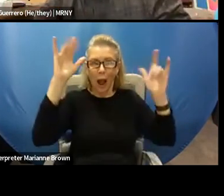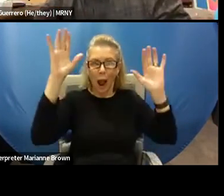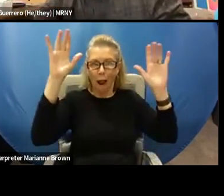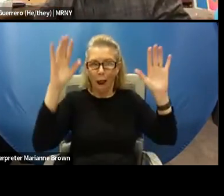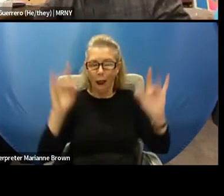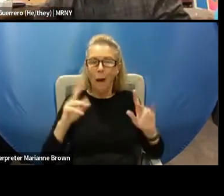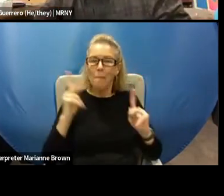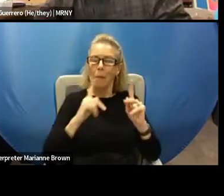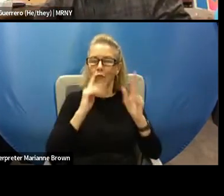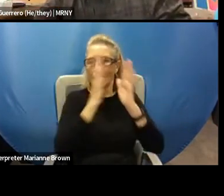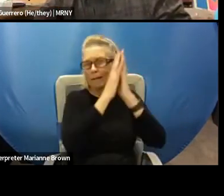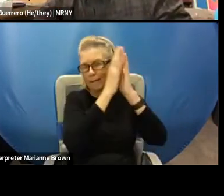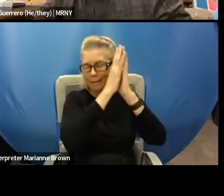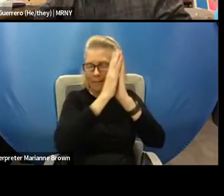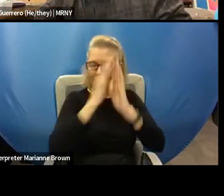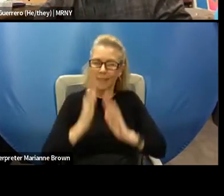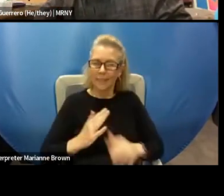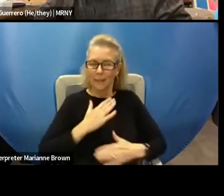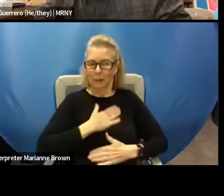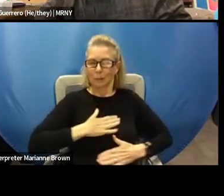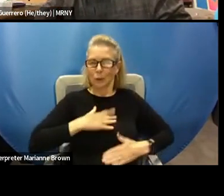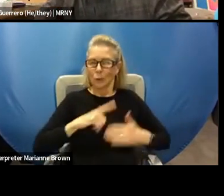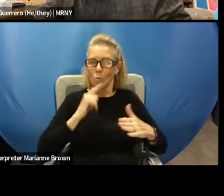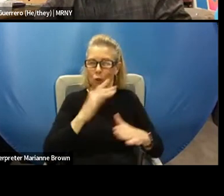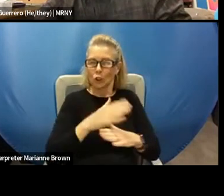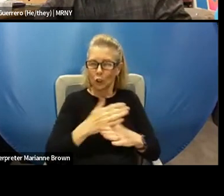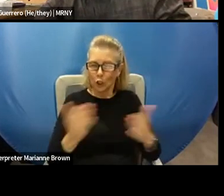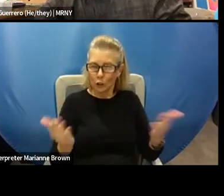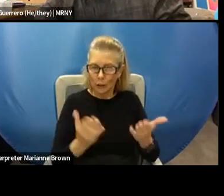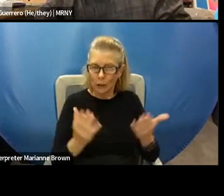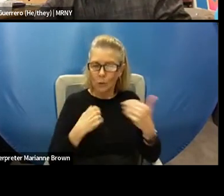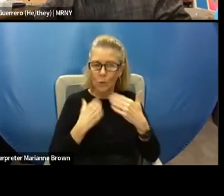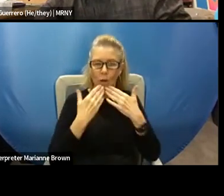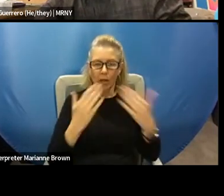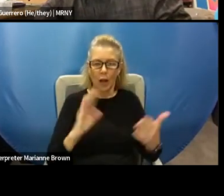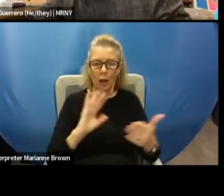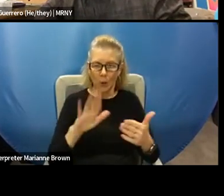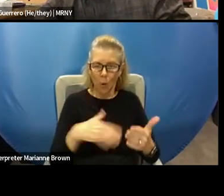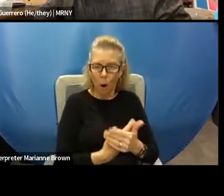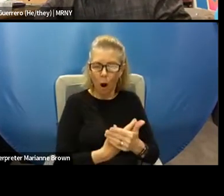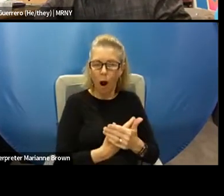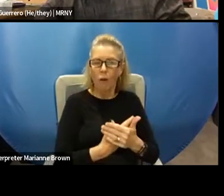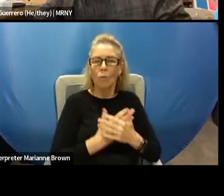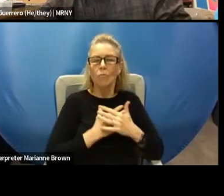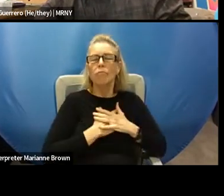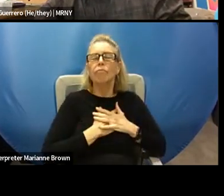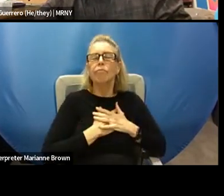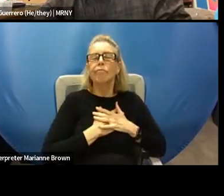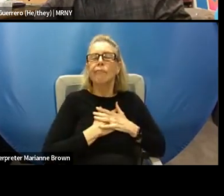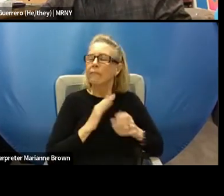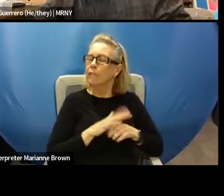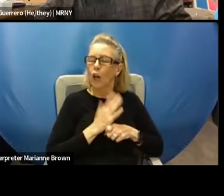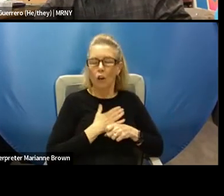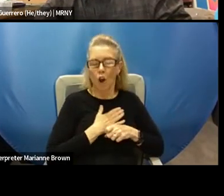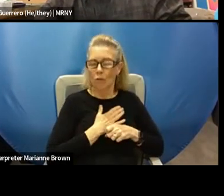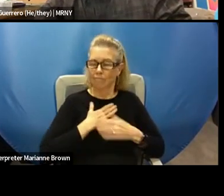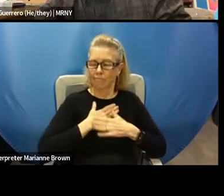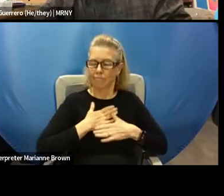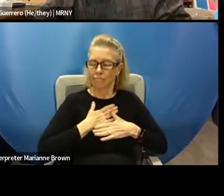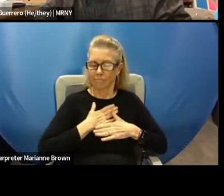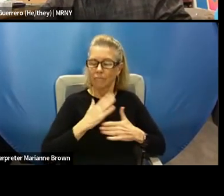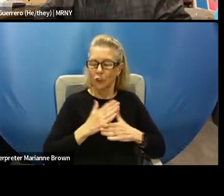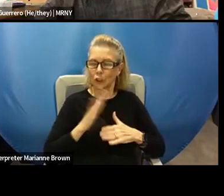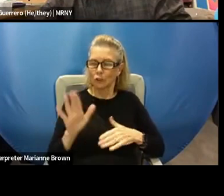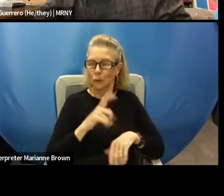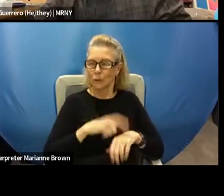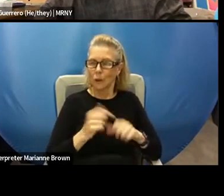people who are really appreciating what was shared here. And I want to thank you all with full heart. I'm so appreciative of you sharing this time with